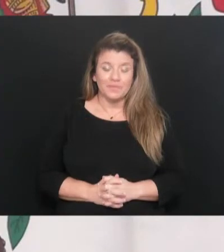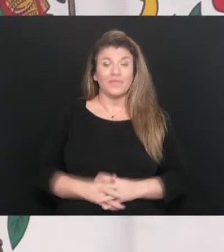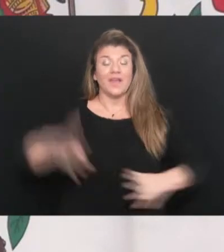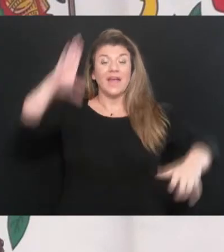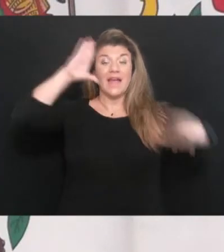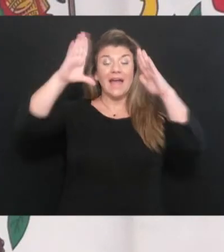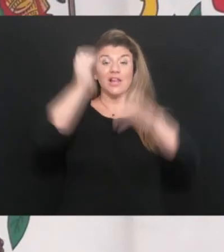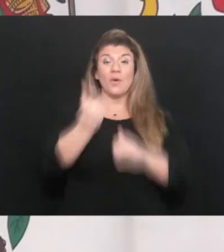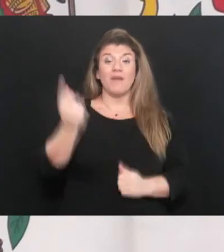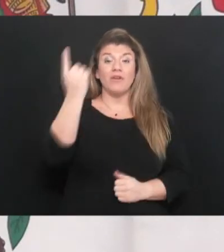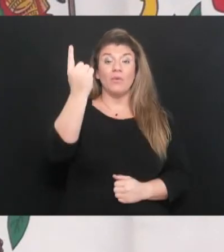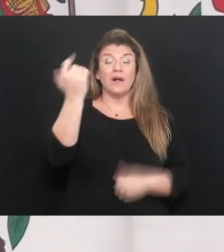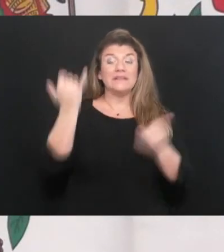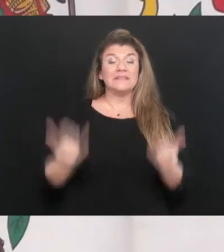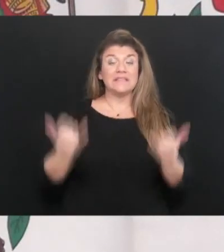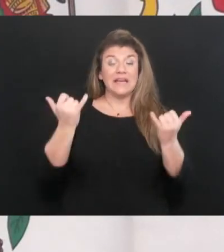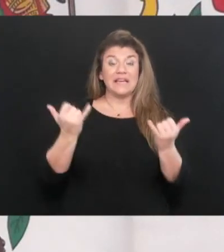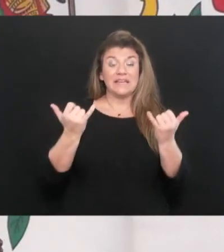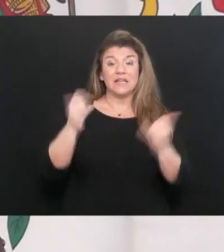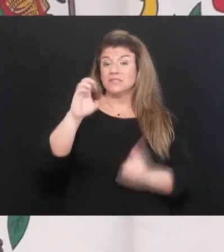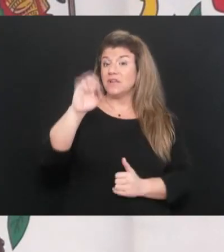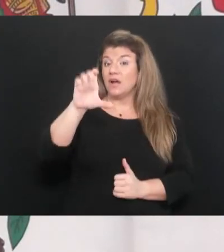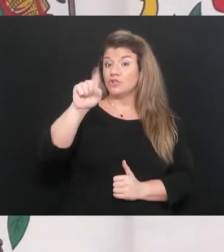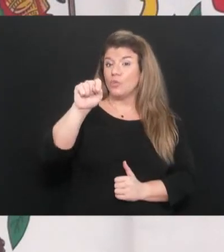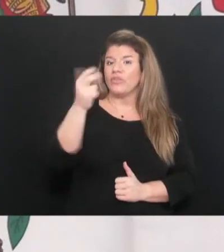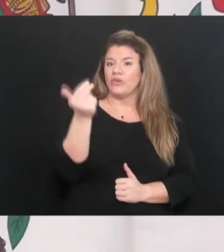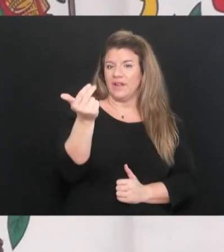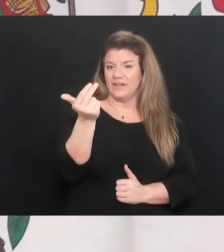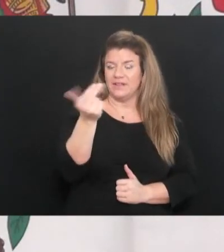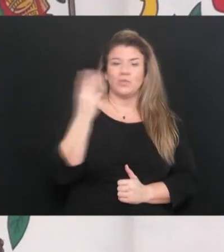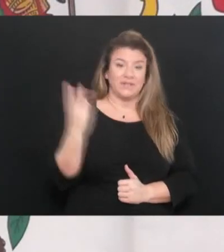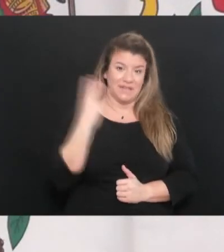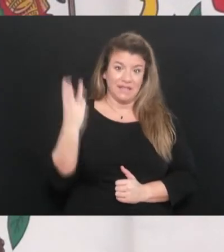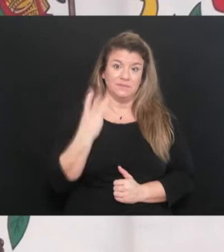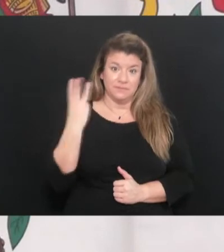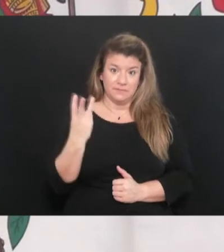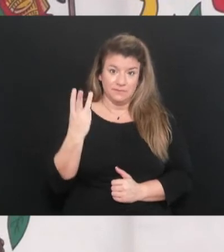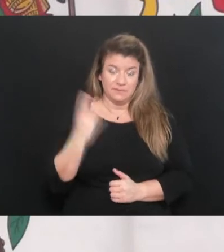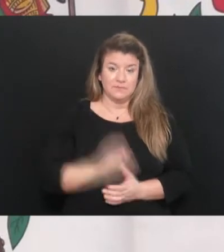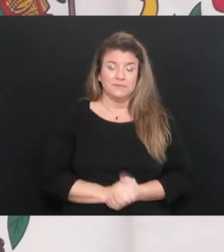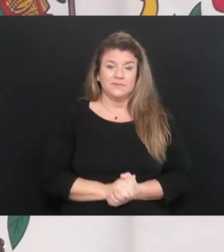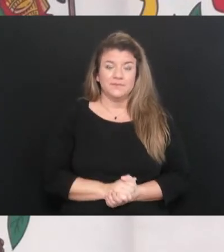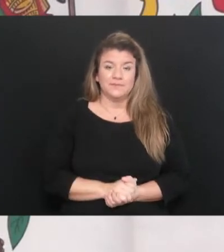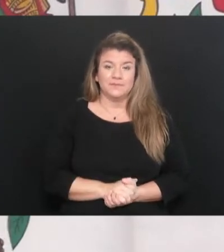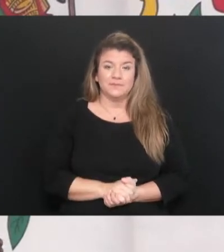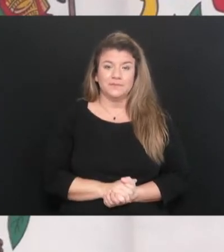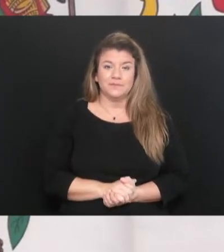Hello, everybody. It's October the 13th, Wednesday.